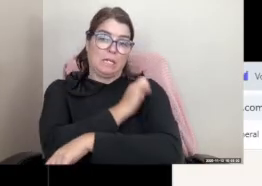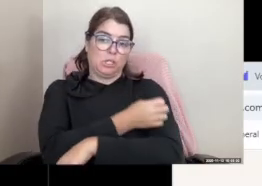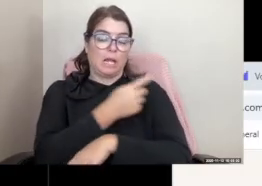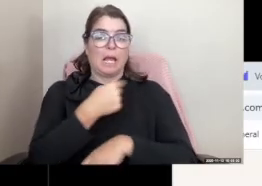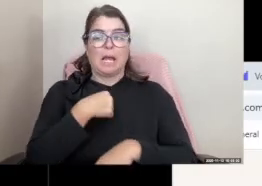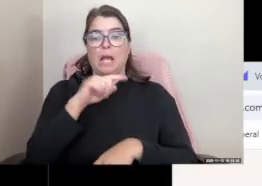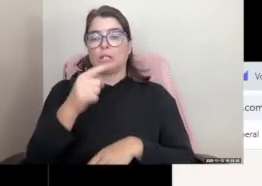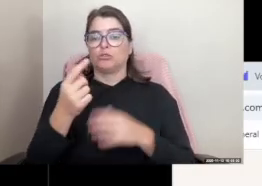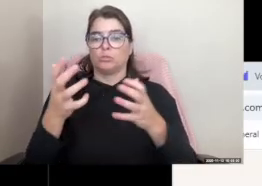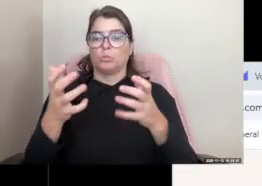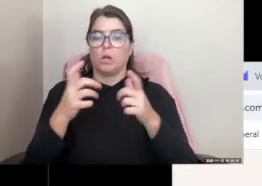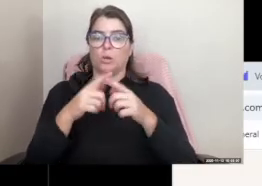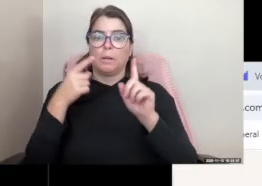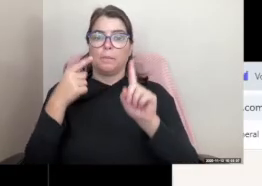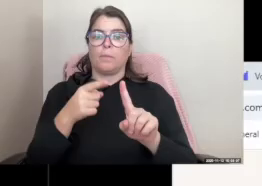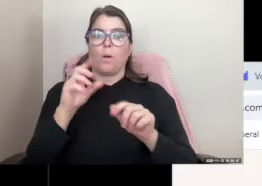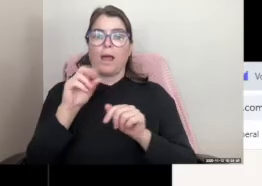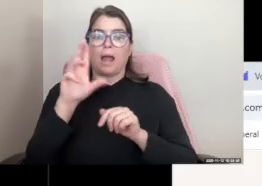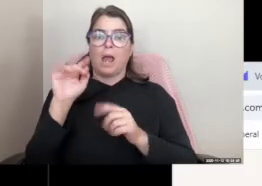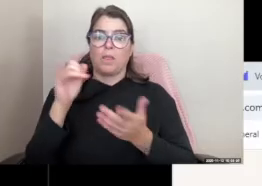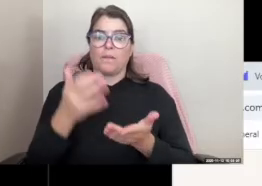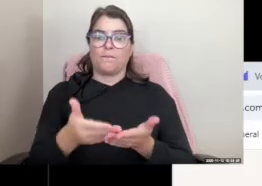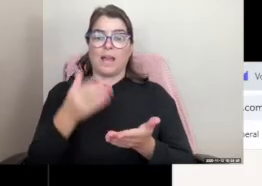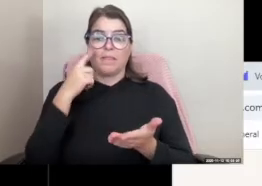Thank you. Go ahead.